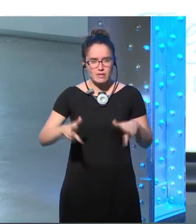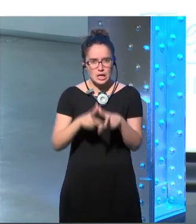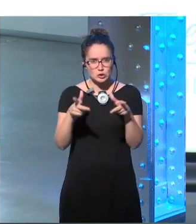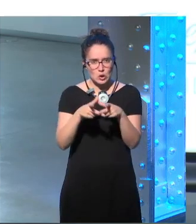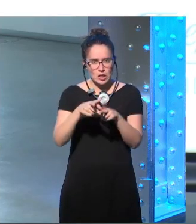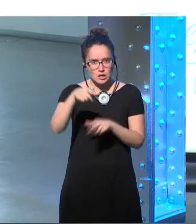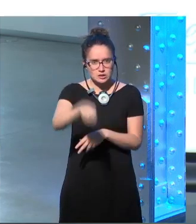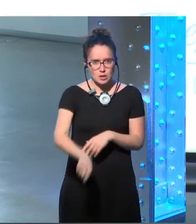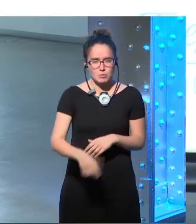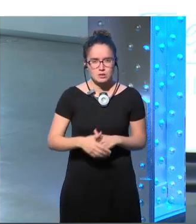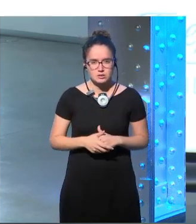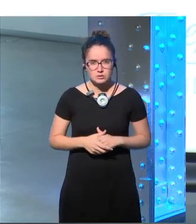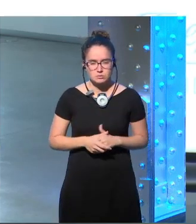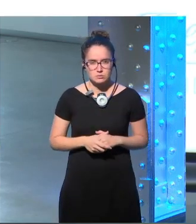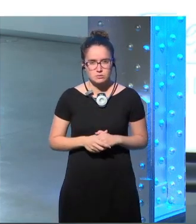has reinforced